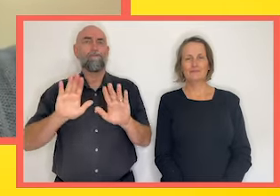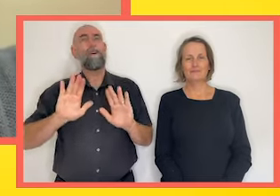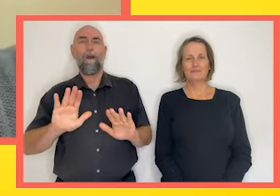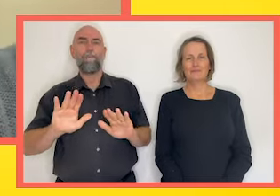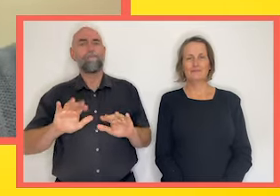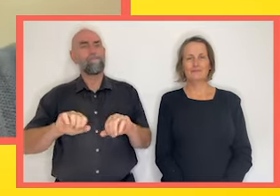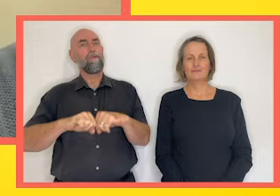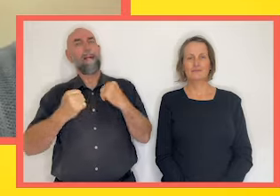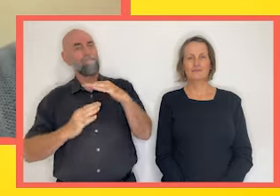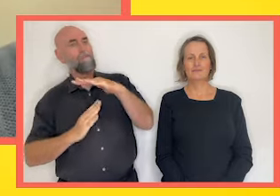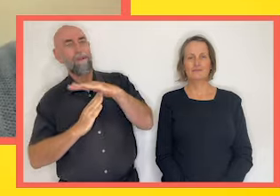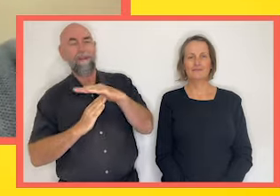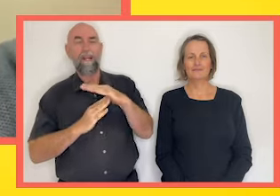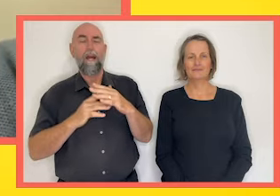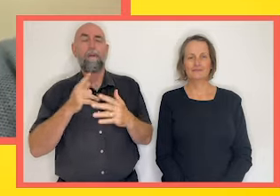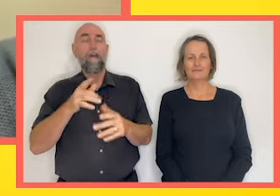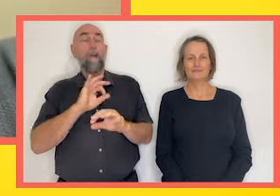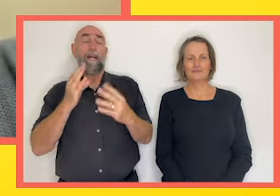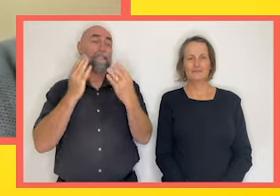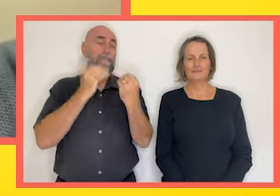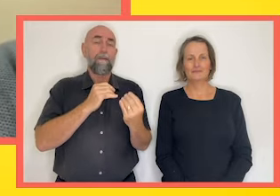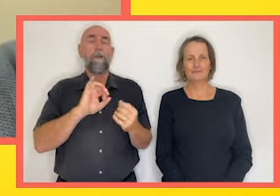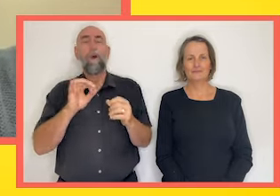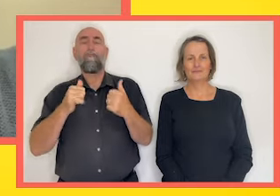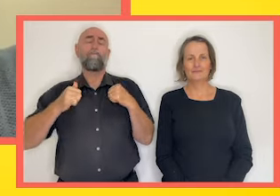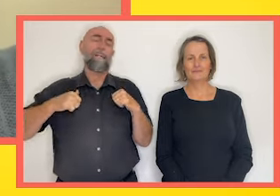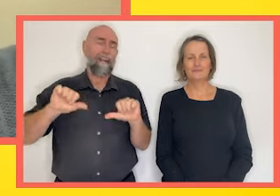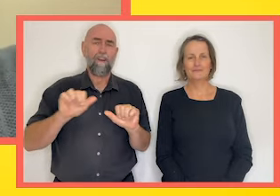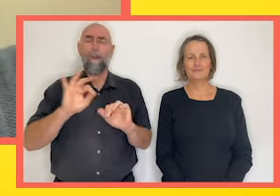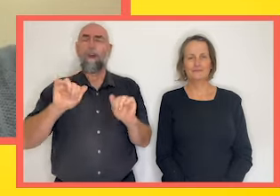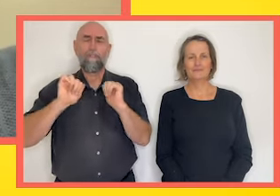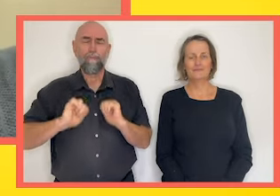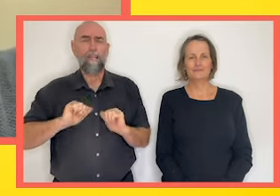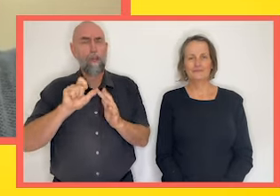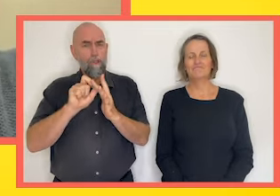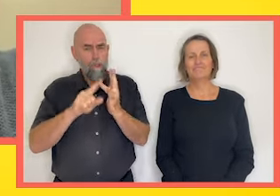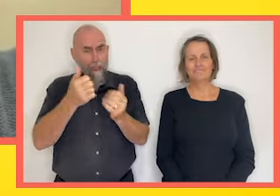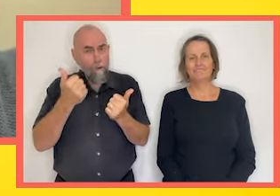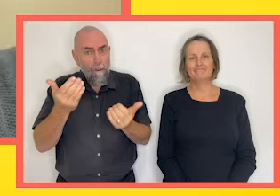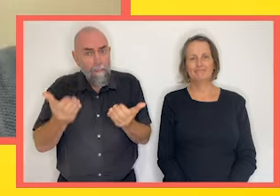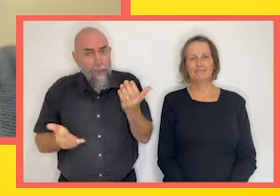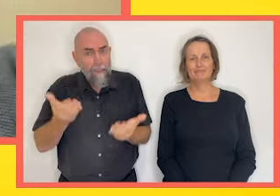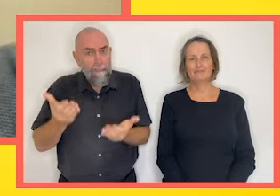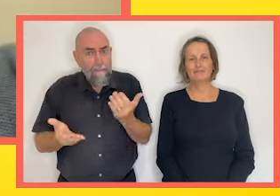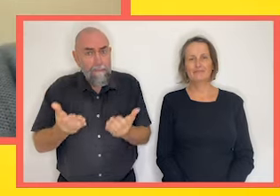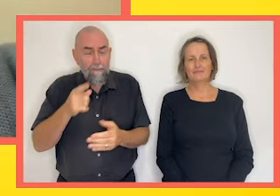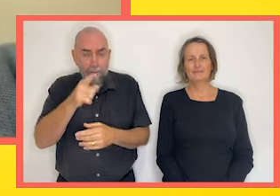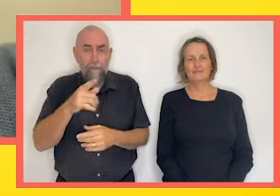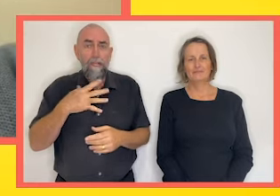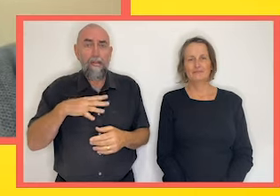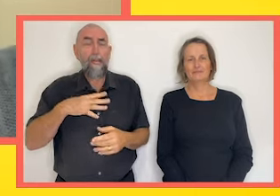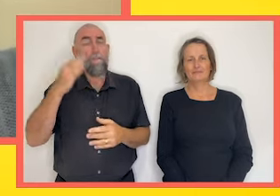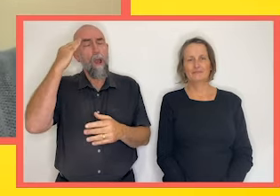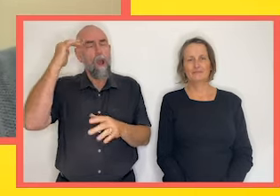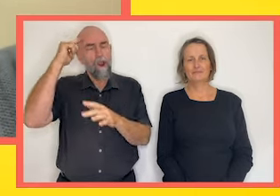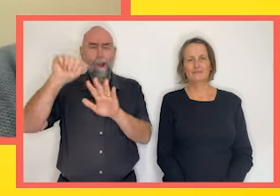of you're not sleeping, you're not recovering, you're not training? Is there an element of balance in there somewhere where you just absolutely